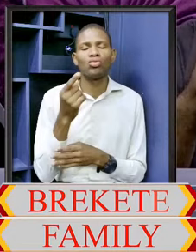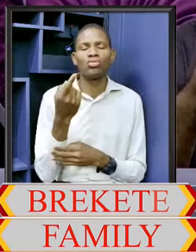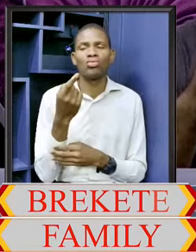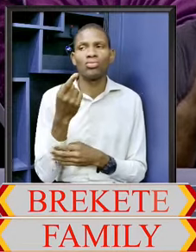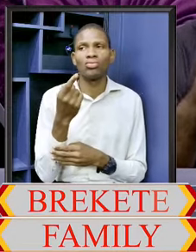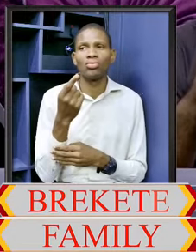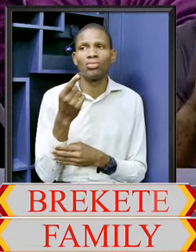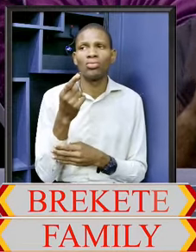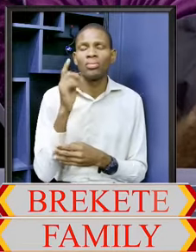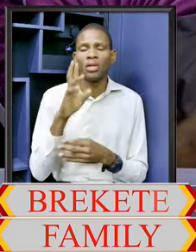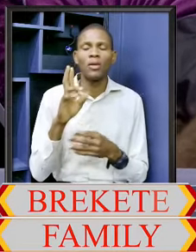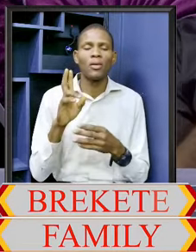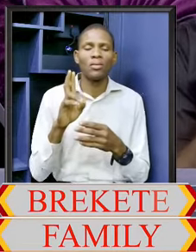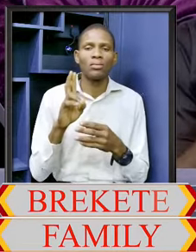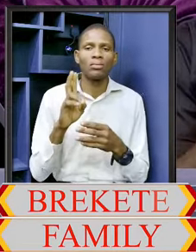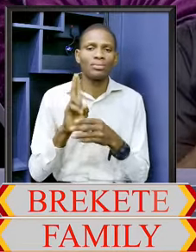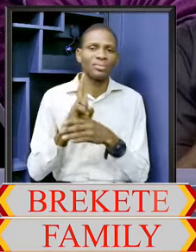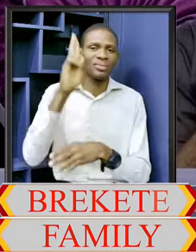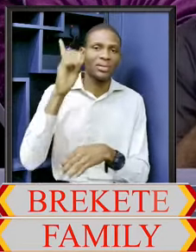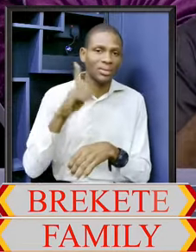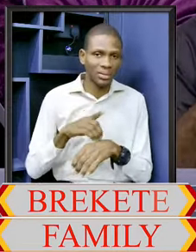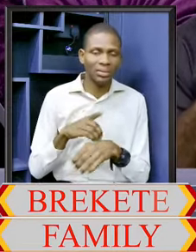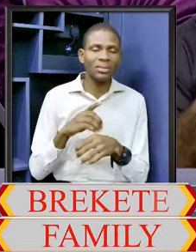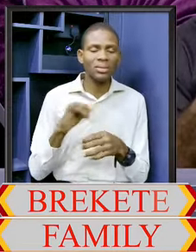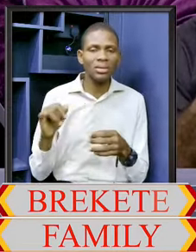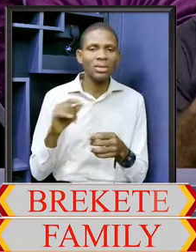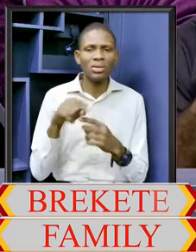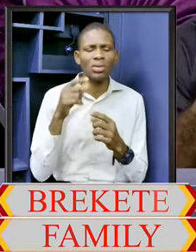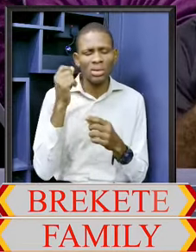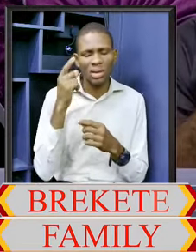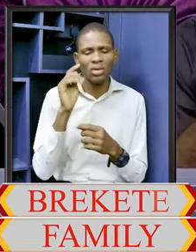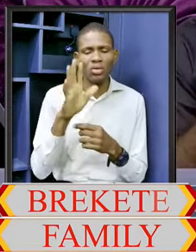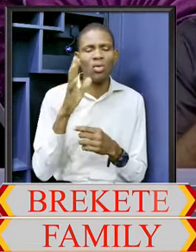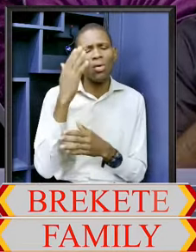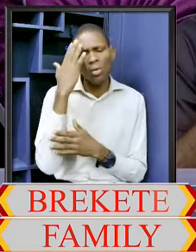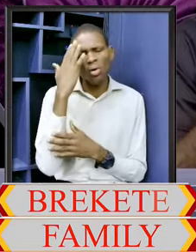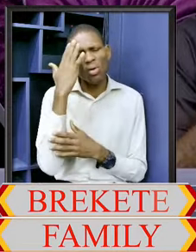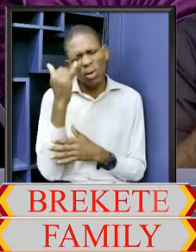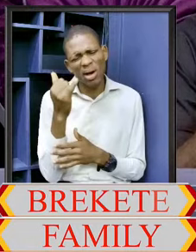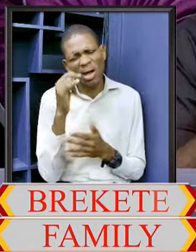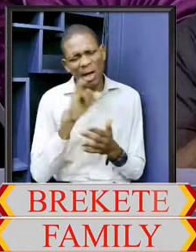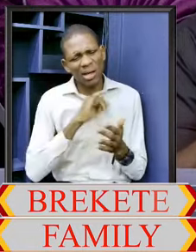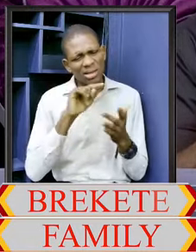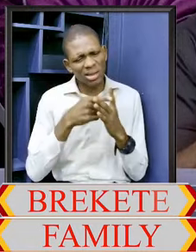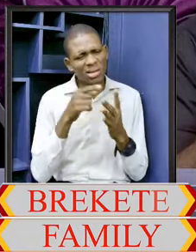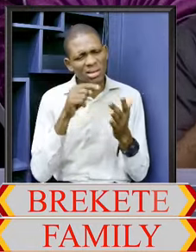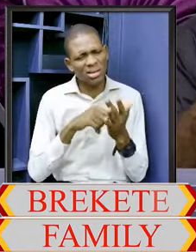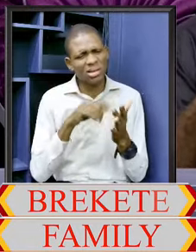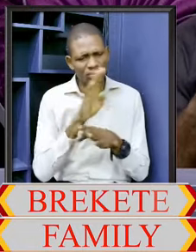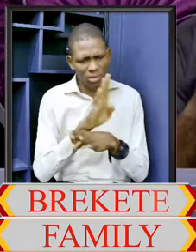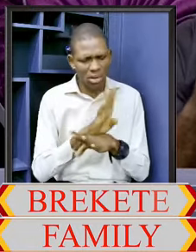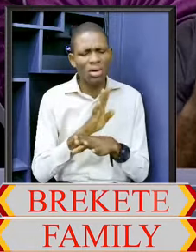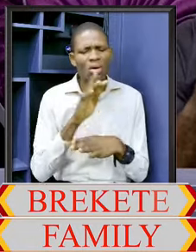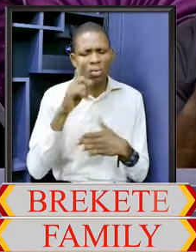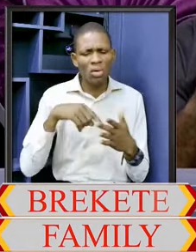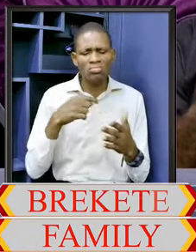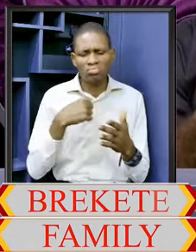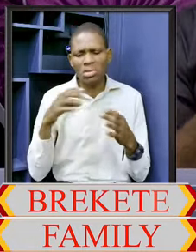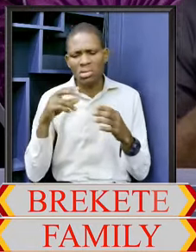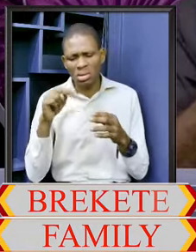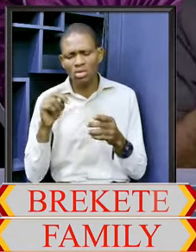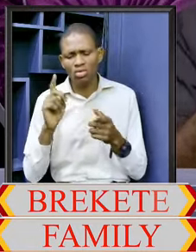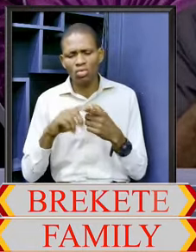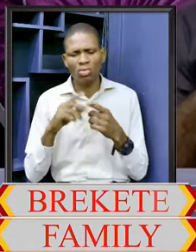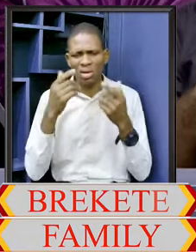softwares, you go update them. So when you understand your why to a reasonable extent, now, okay, so what do I need to achieve this?